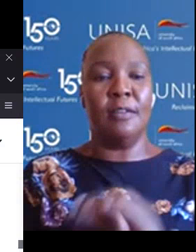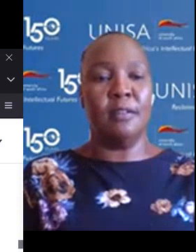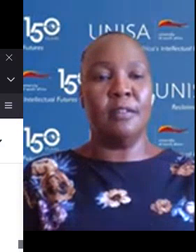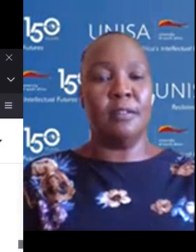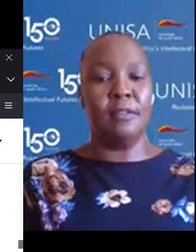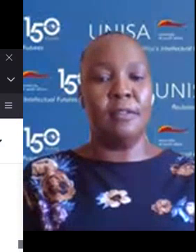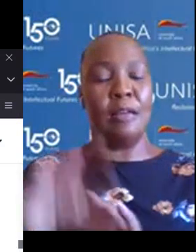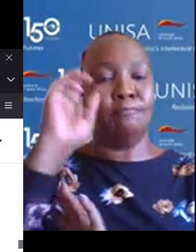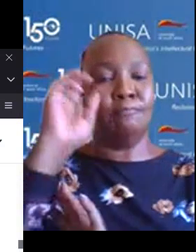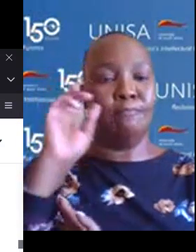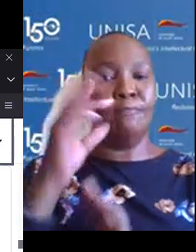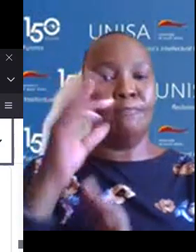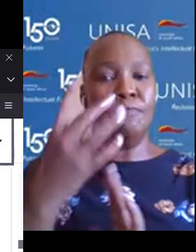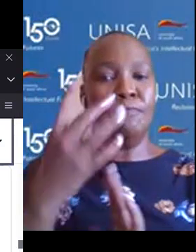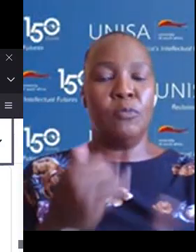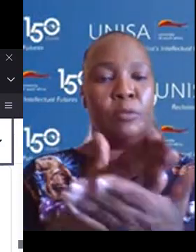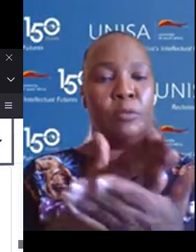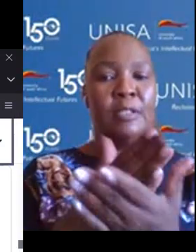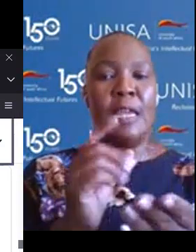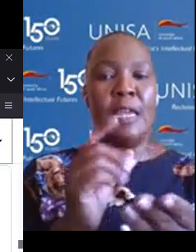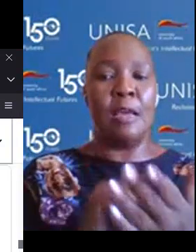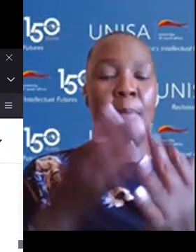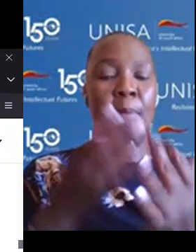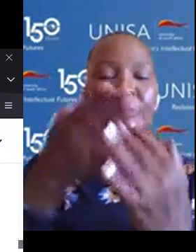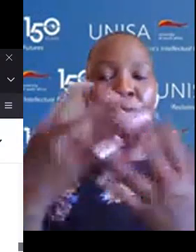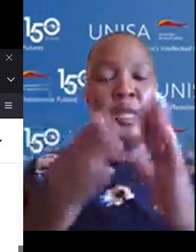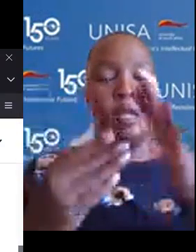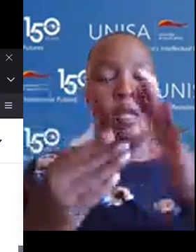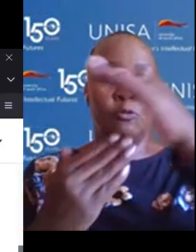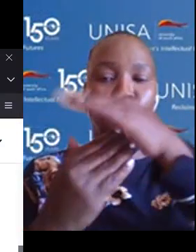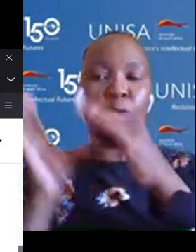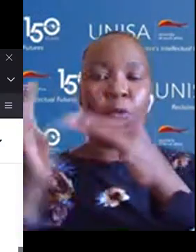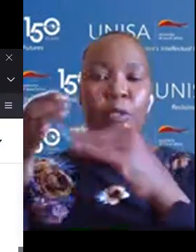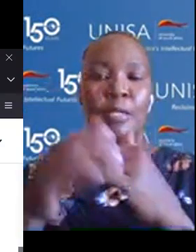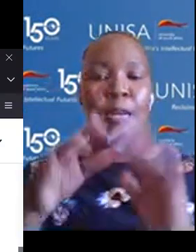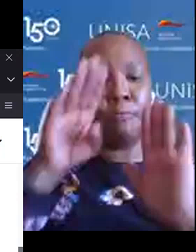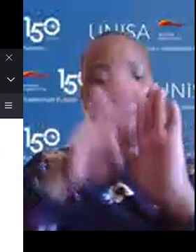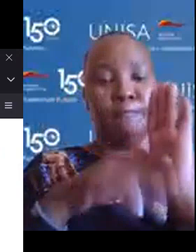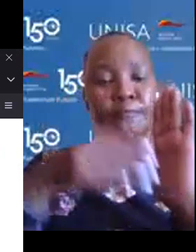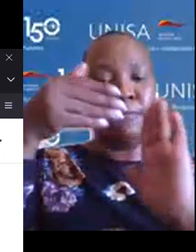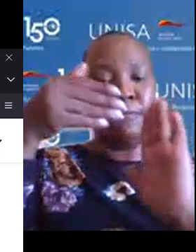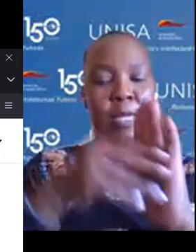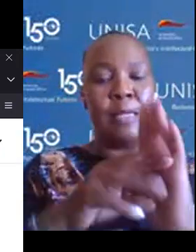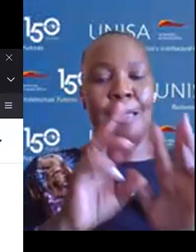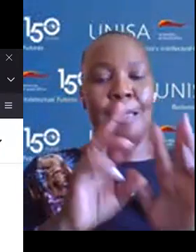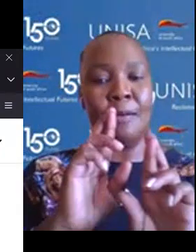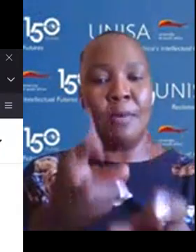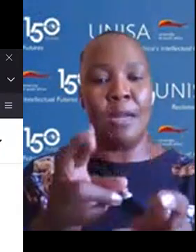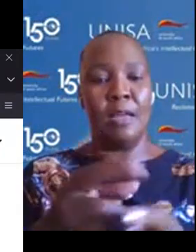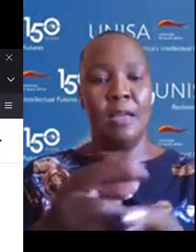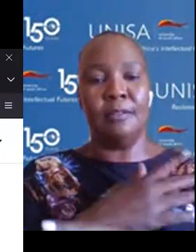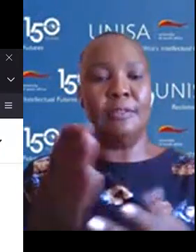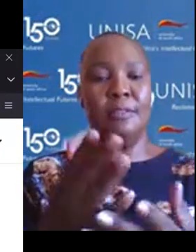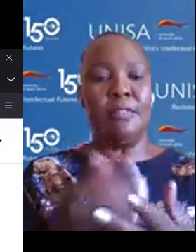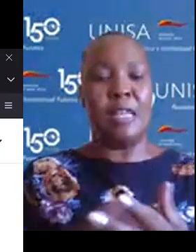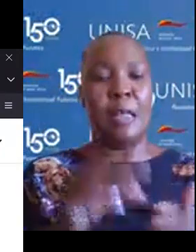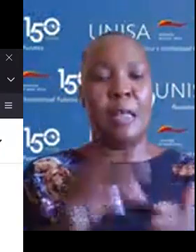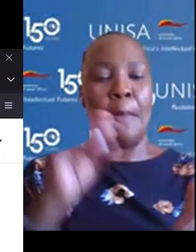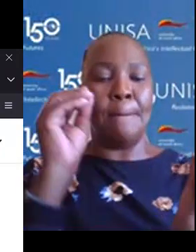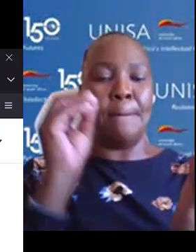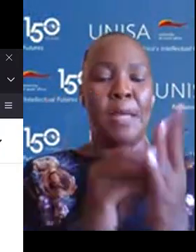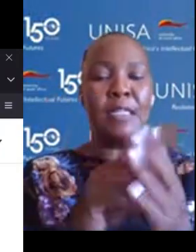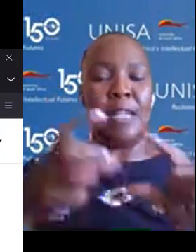So remember, here I must make sure I'm signed in at the top, and then I can come down here and reply and just paste the link